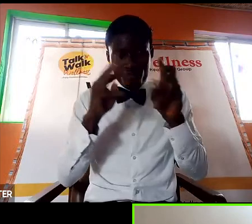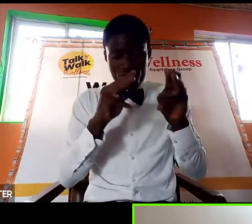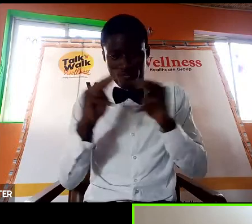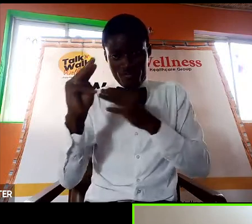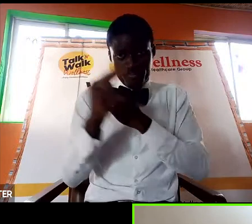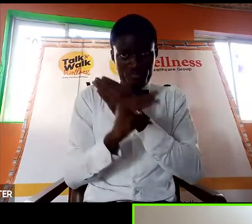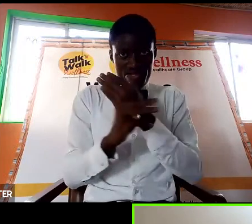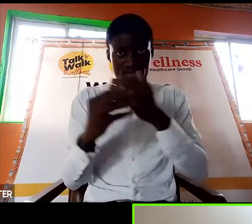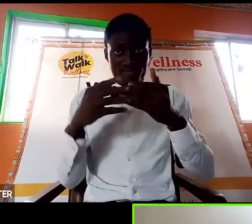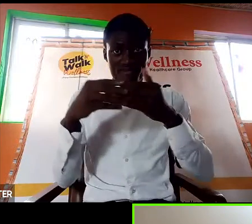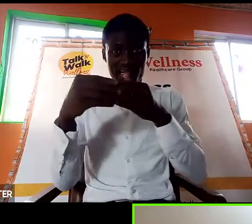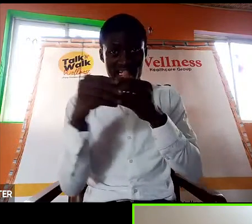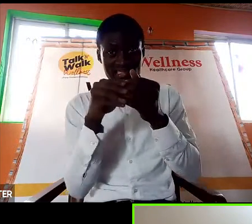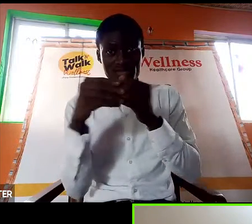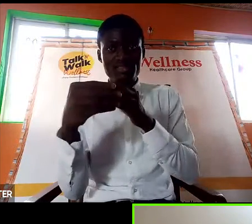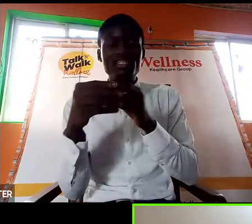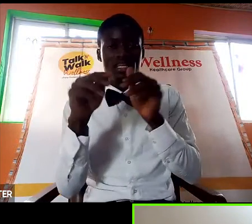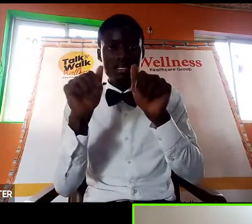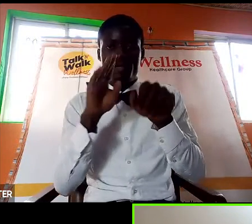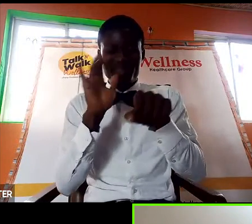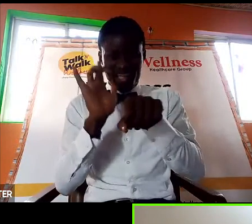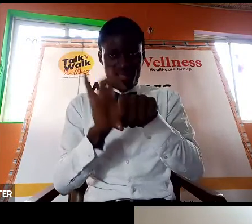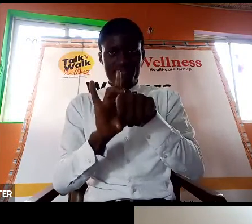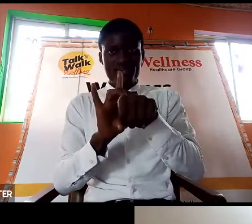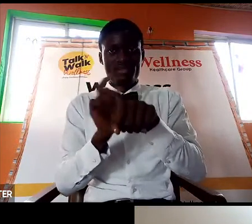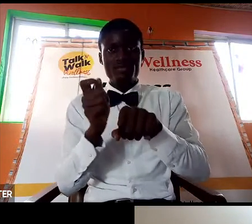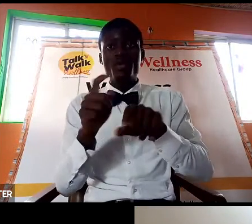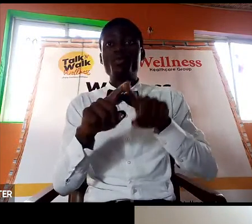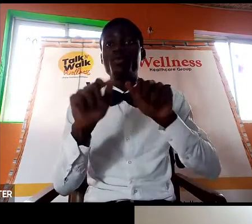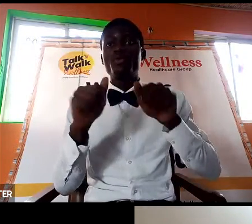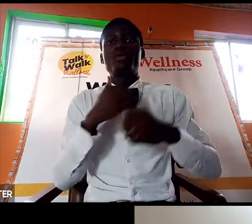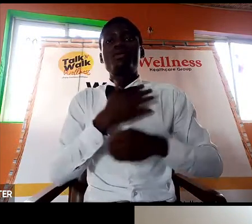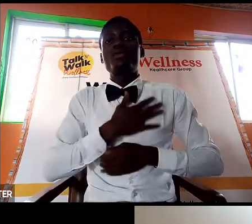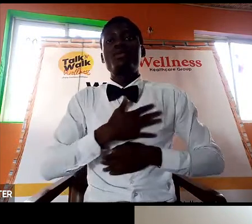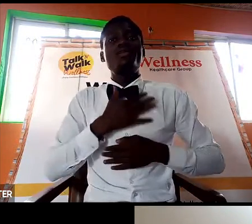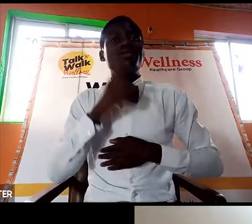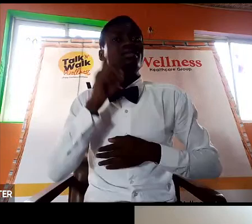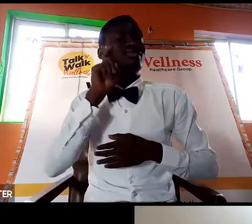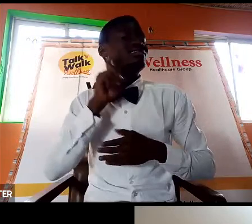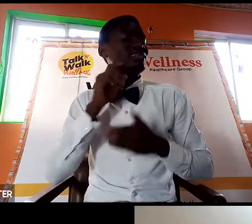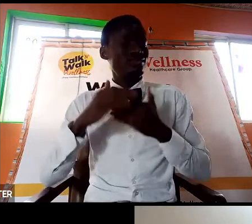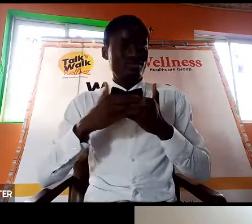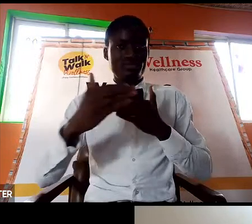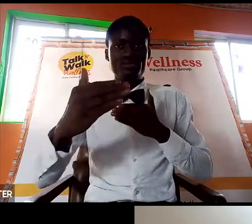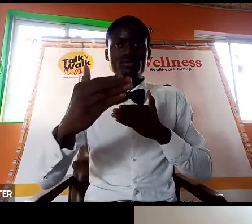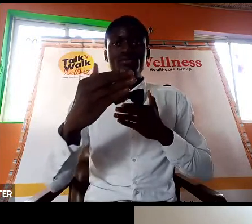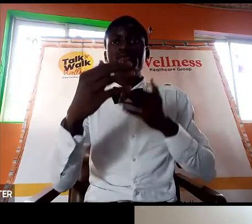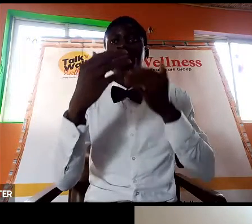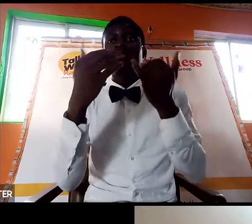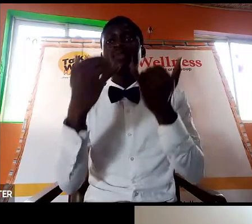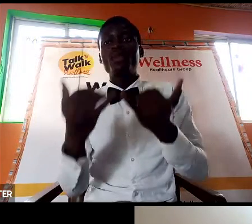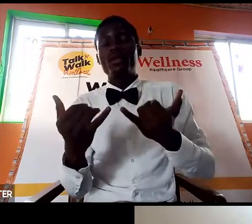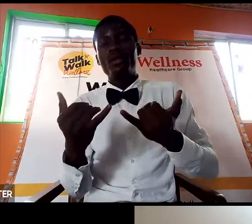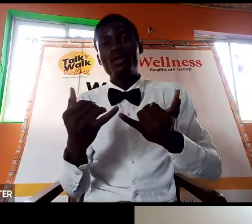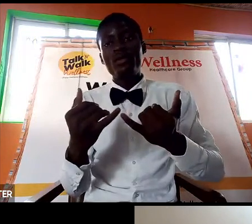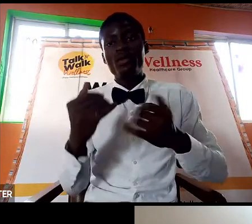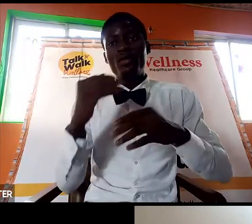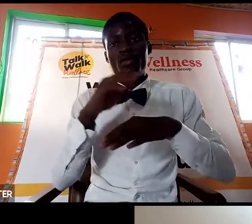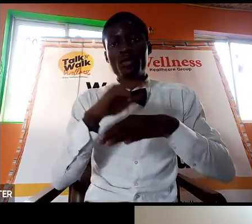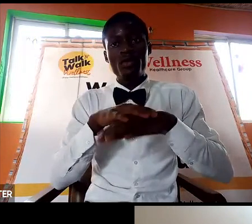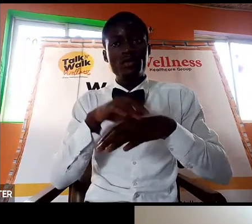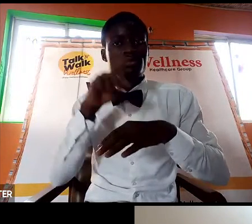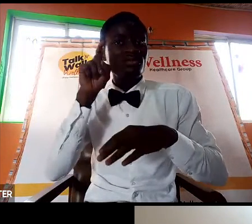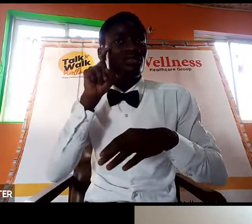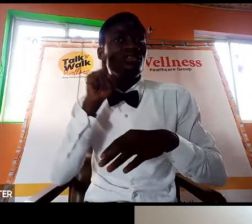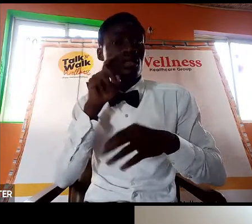mean they cannot enjoy sex or reach orgasm. So what God placed in us about sex will be there forever. It